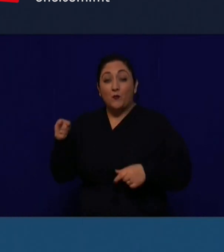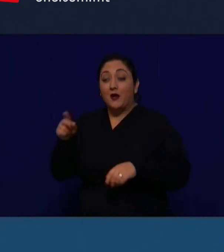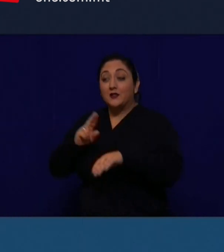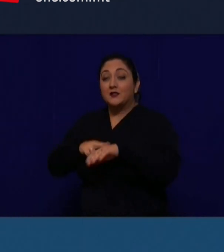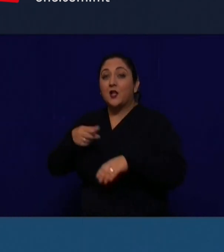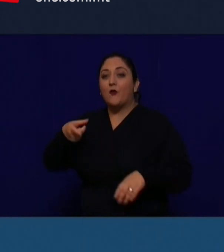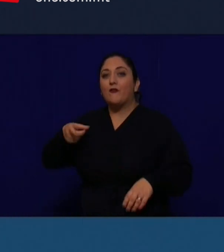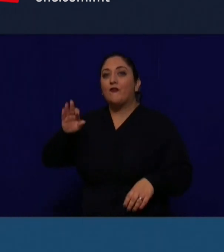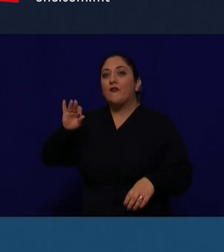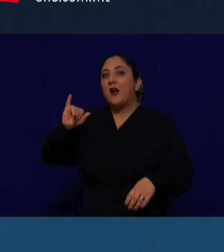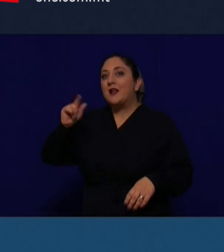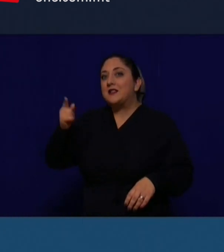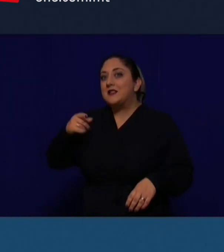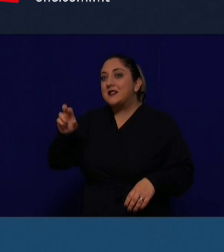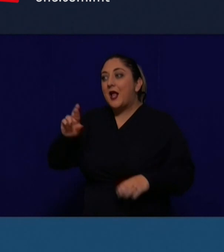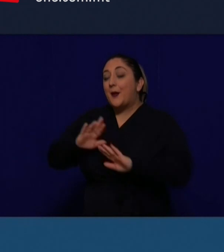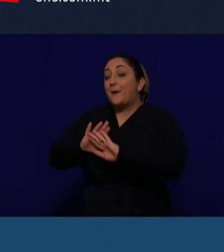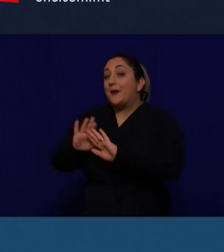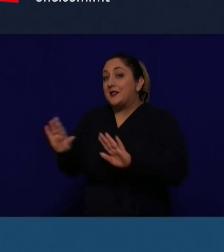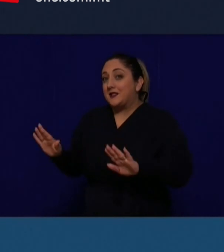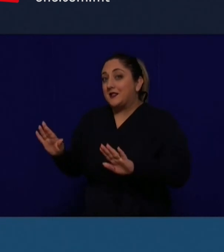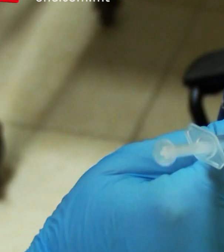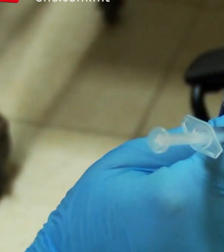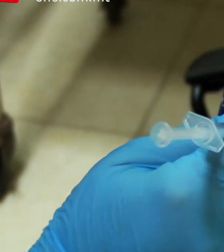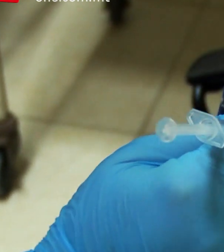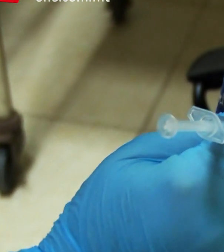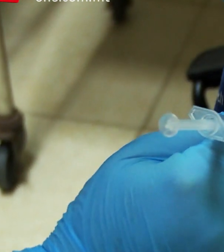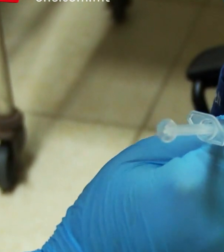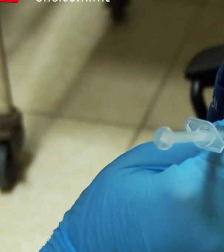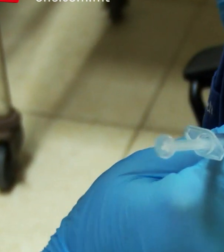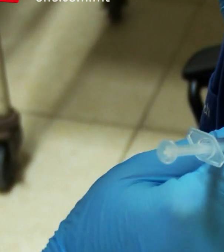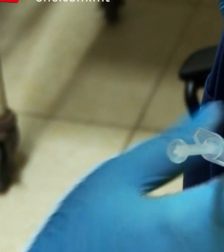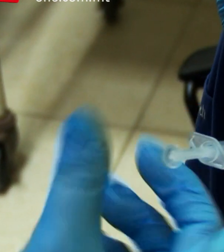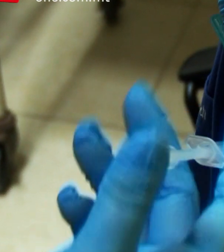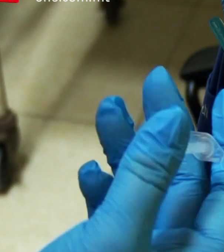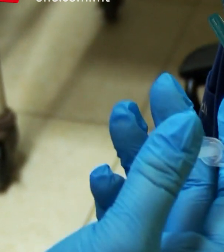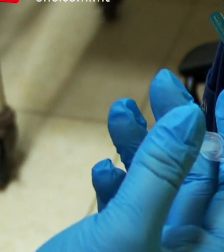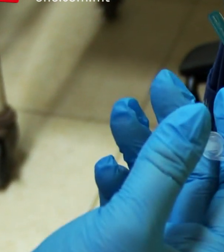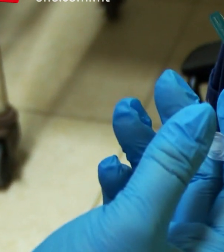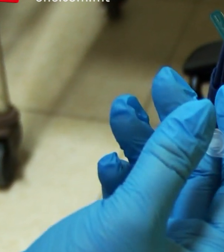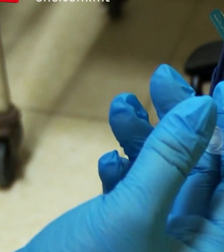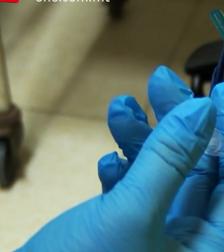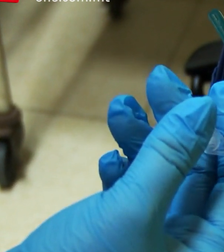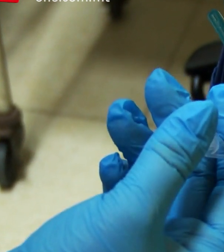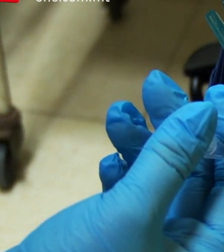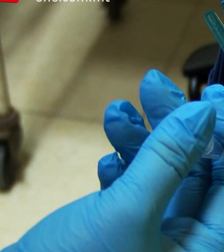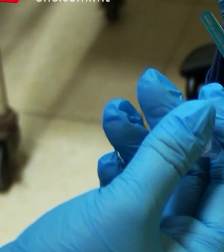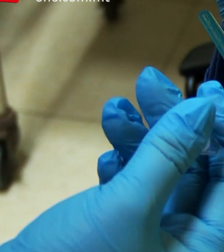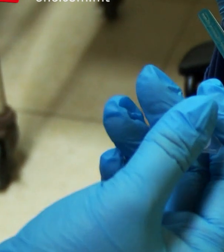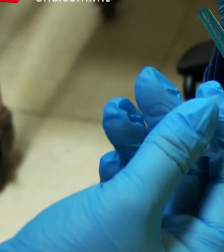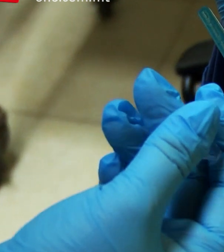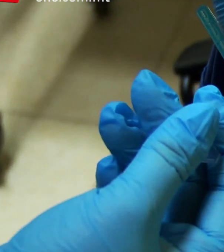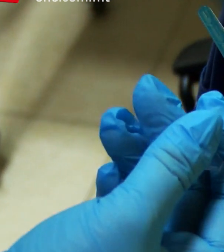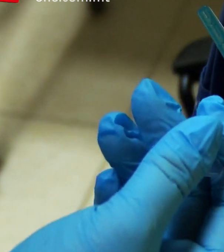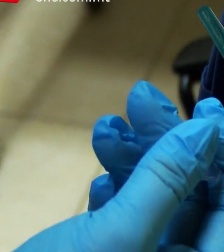dawk li huma inqas minn 70 sena ikunu jistgħu jieħdu l-AstraZeneca. Il-Professur Gawci qalet li n-numru ta' każijiet fid-djar tal-anzjani qegħdin